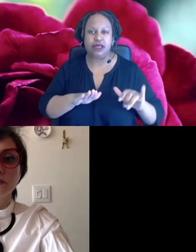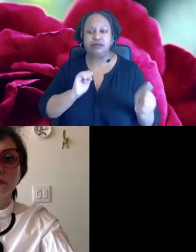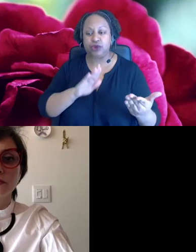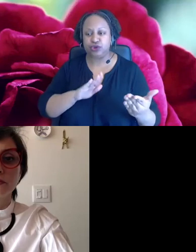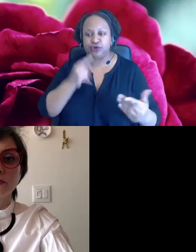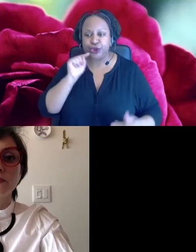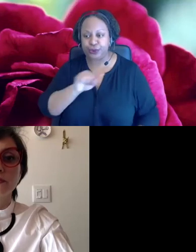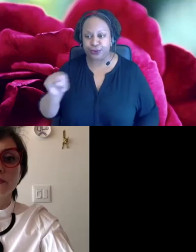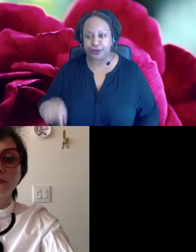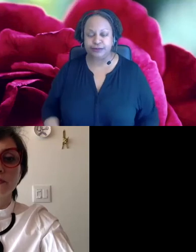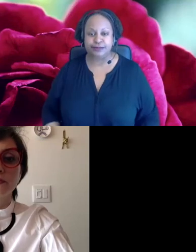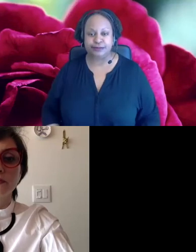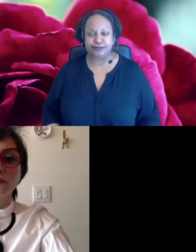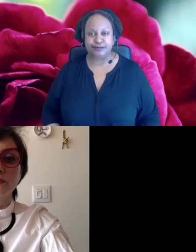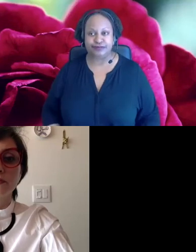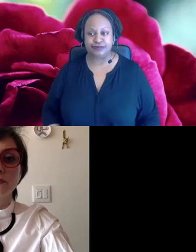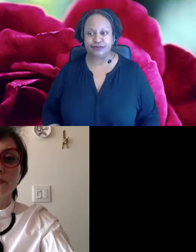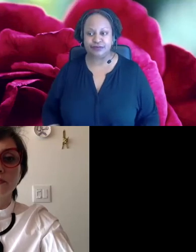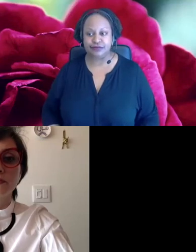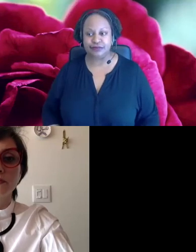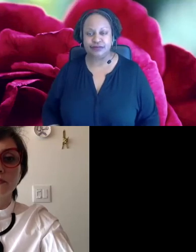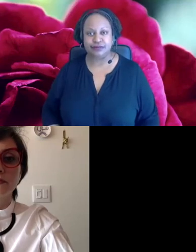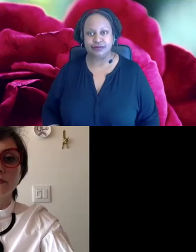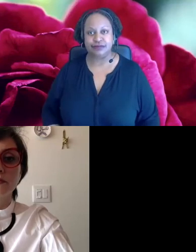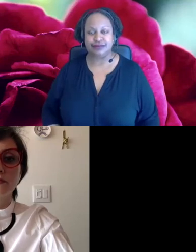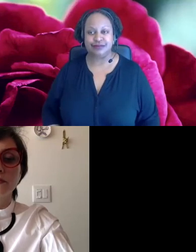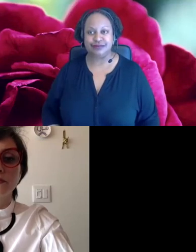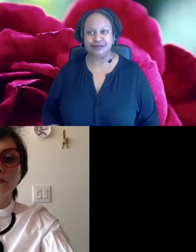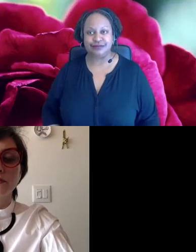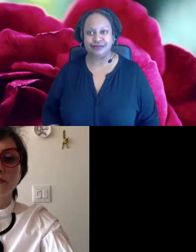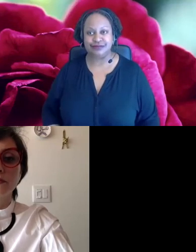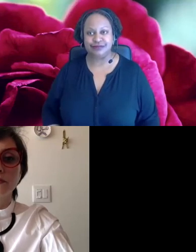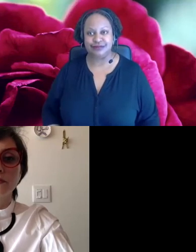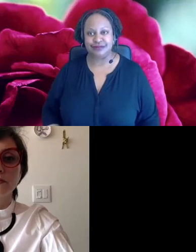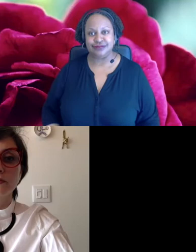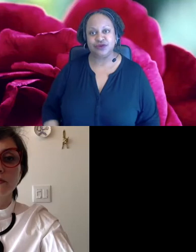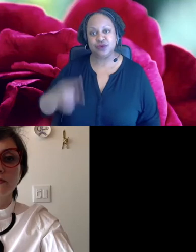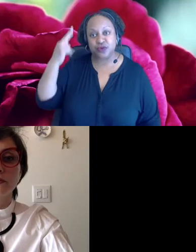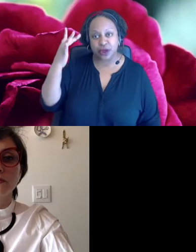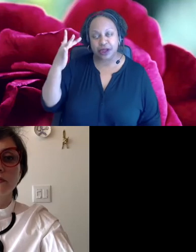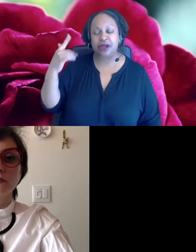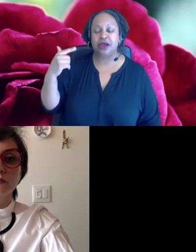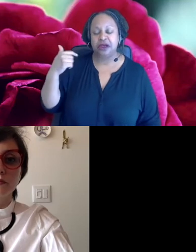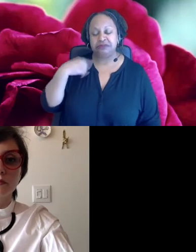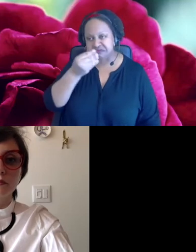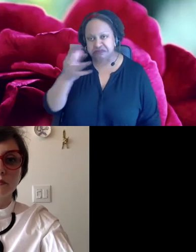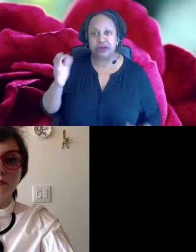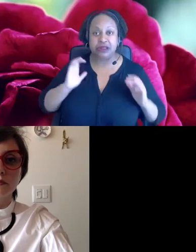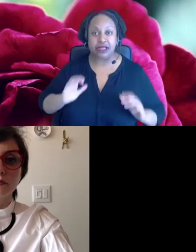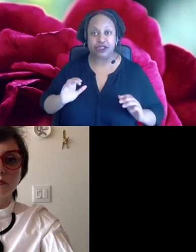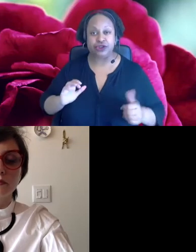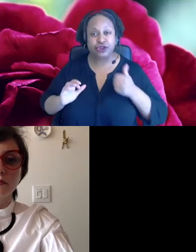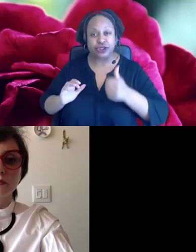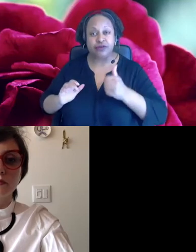to you. So that's why I suggest to clients, even if you are under